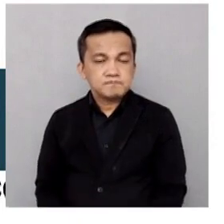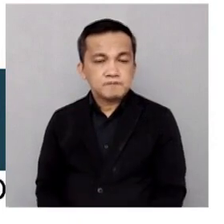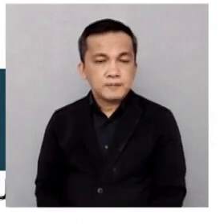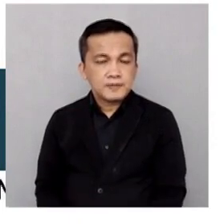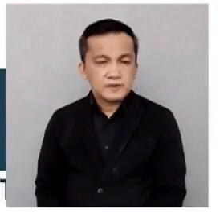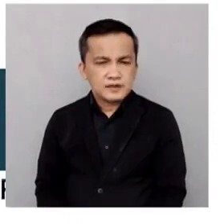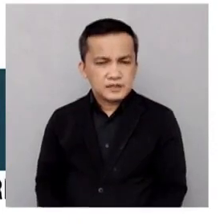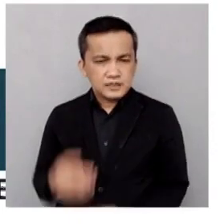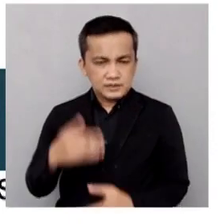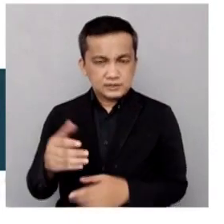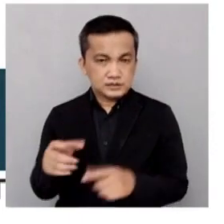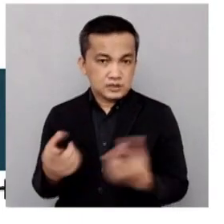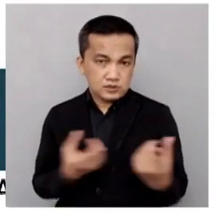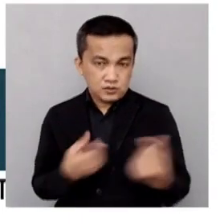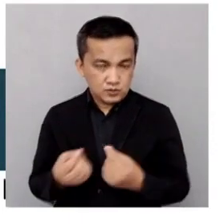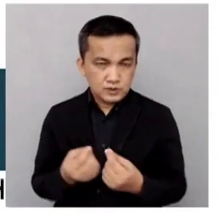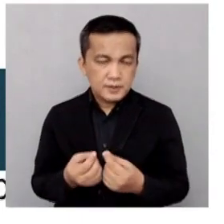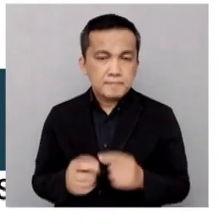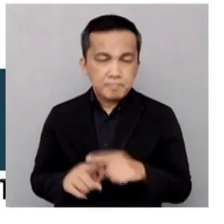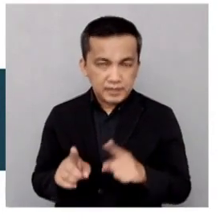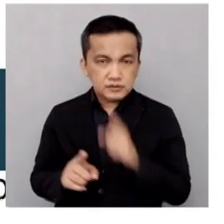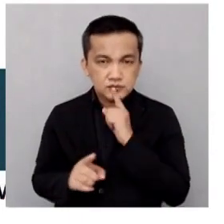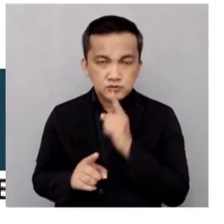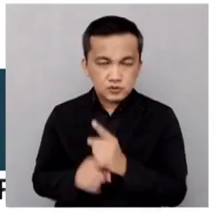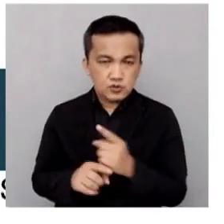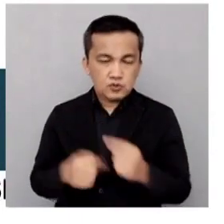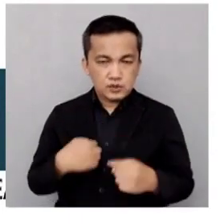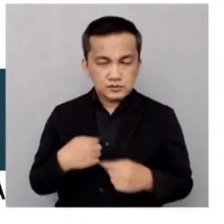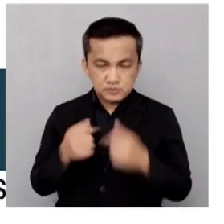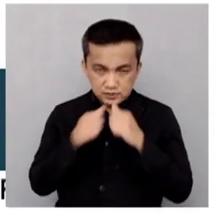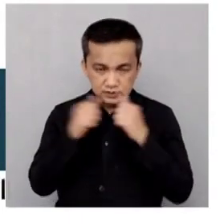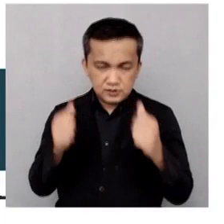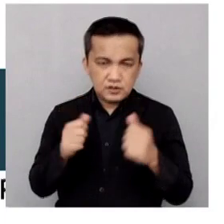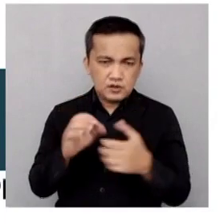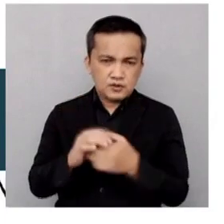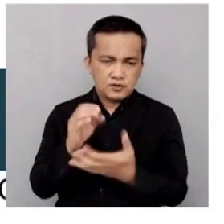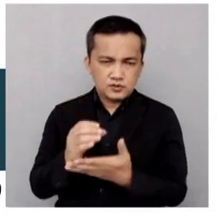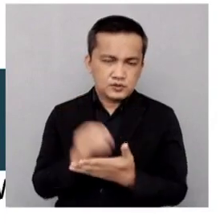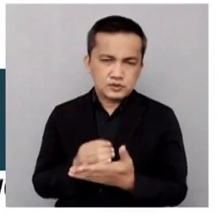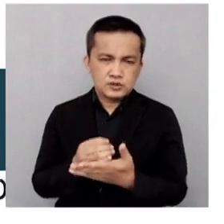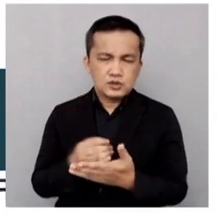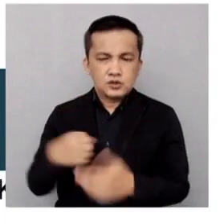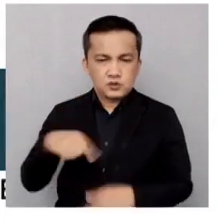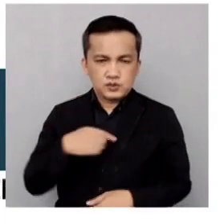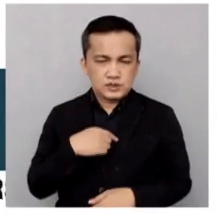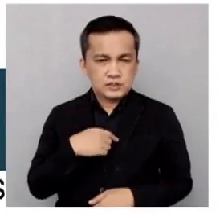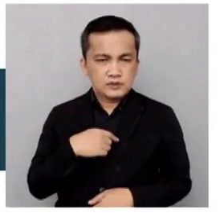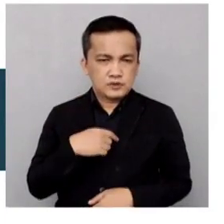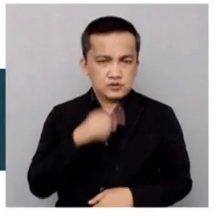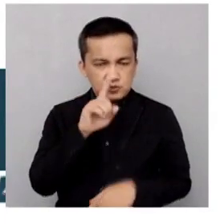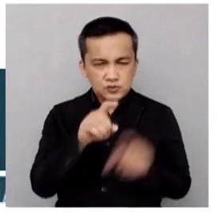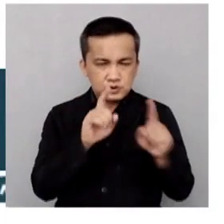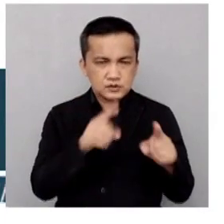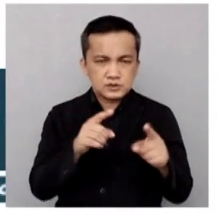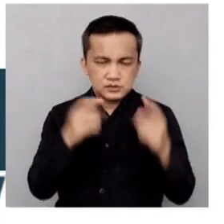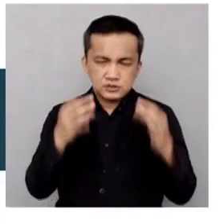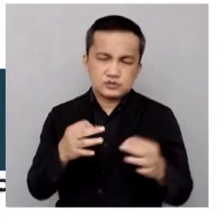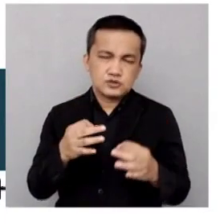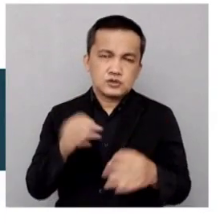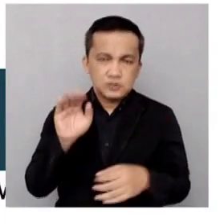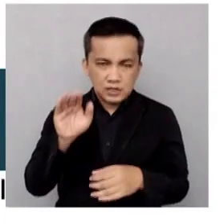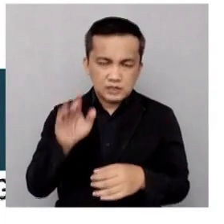next moves. But definitely, what I can announce is, of course, we're going to question the motion, the order through a motion for consideration.